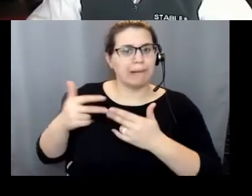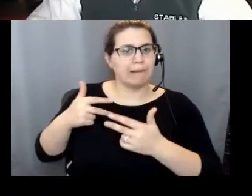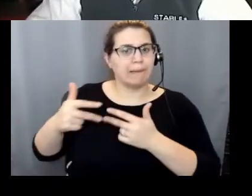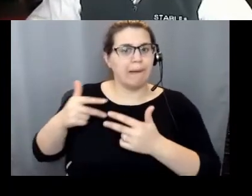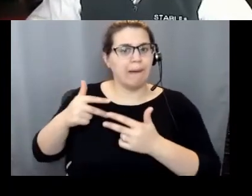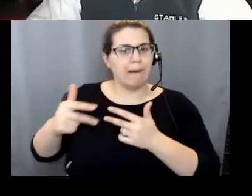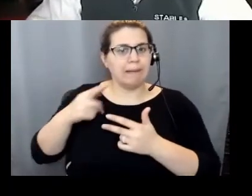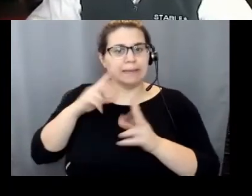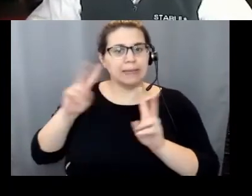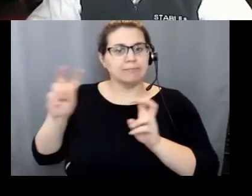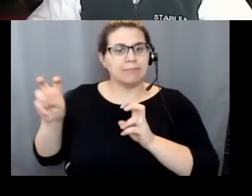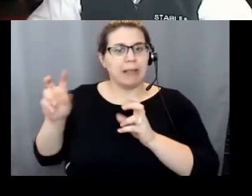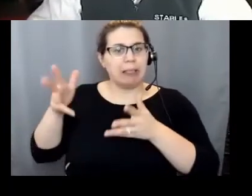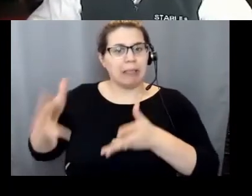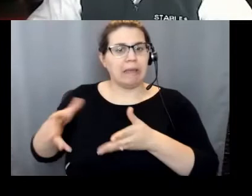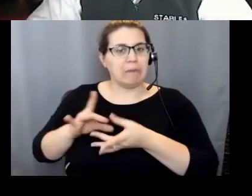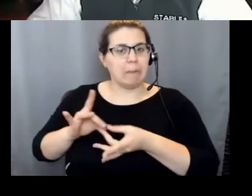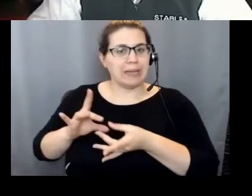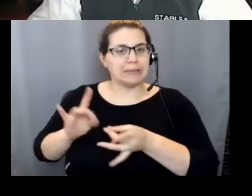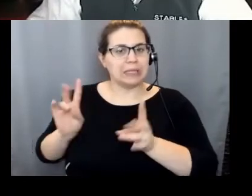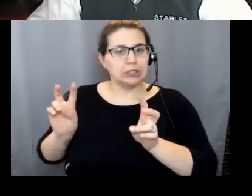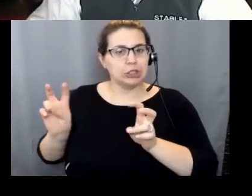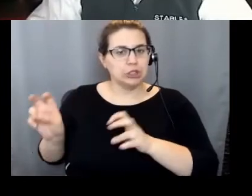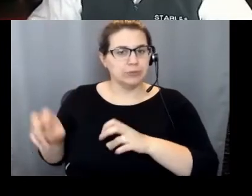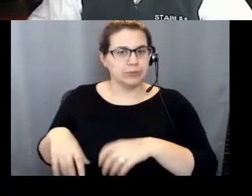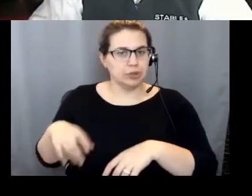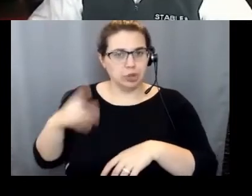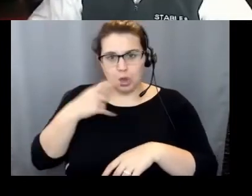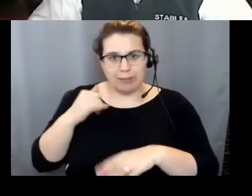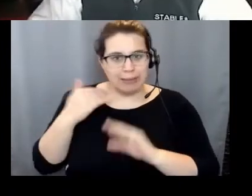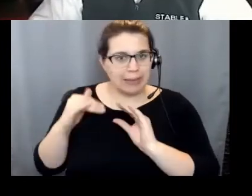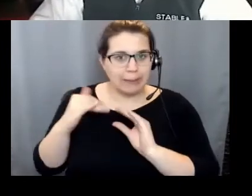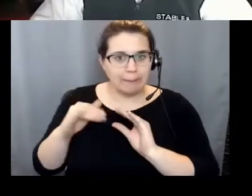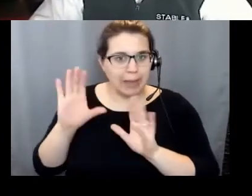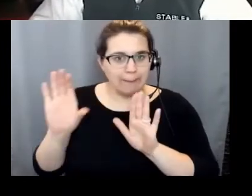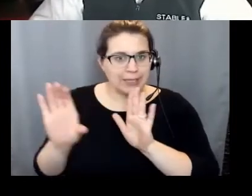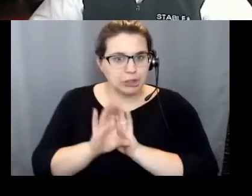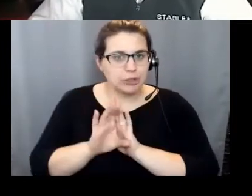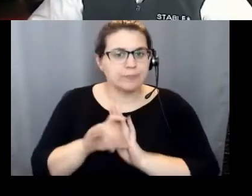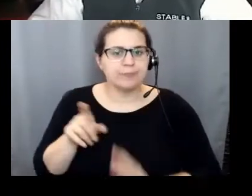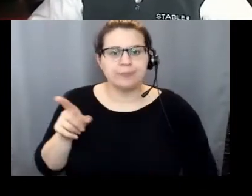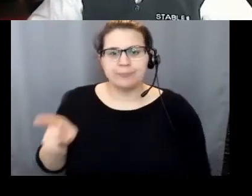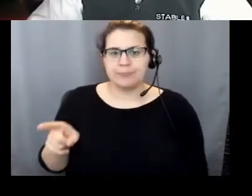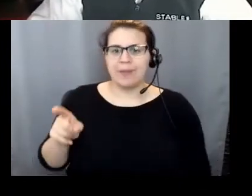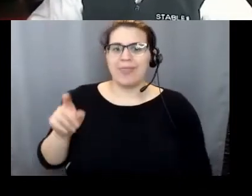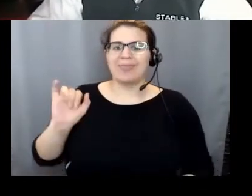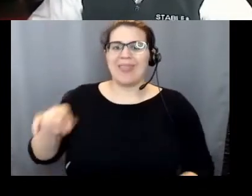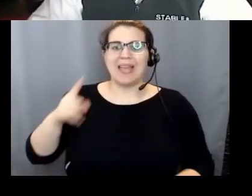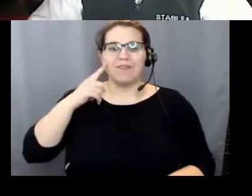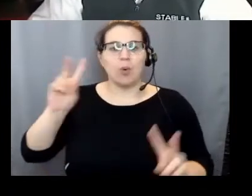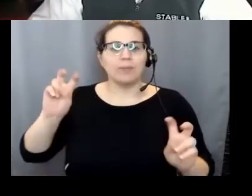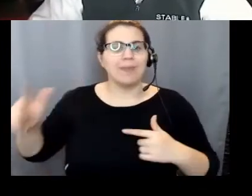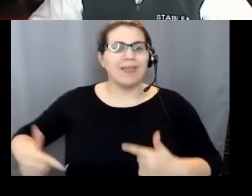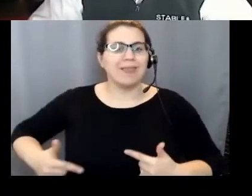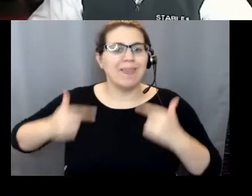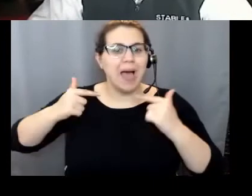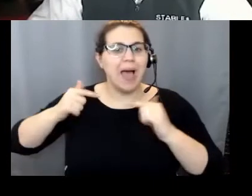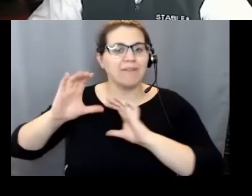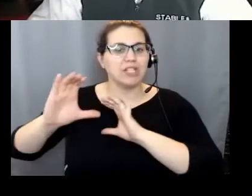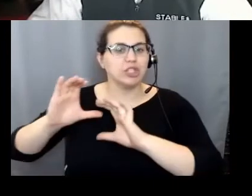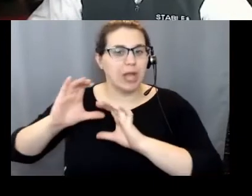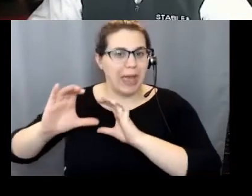says leave a message and shows a little email icon. This is our live chat feature that we have through the